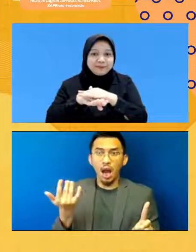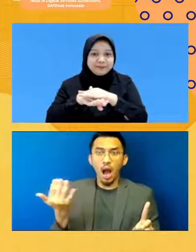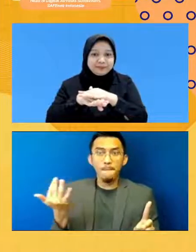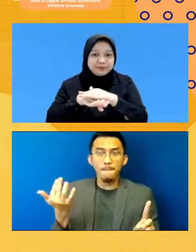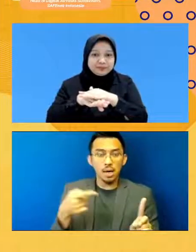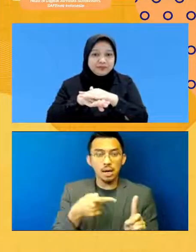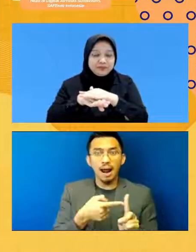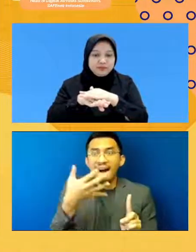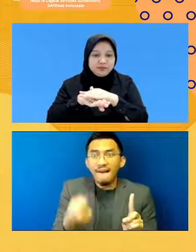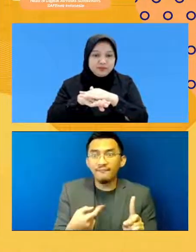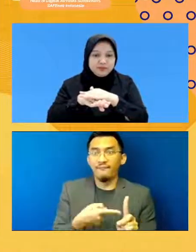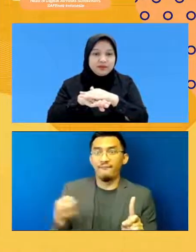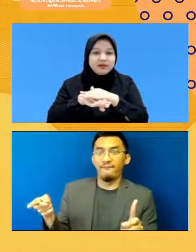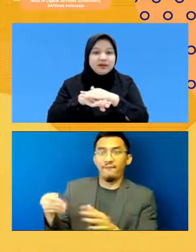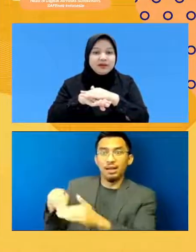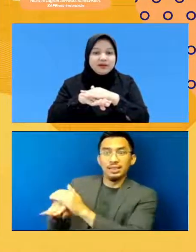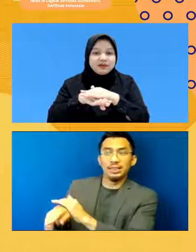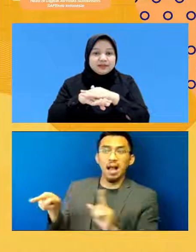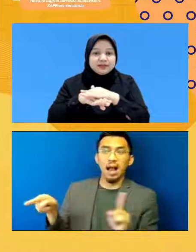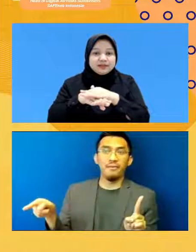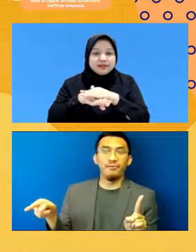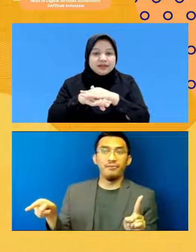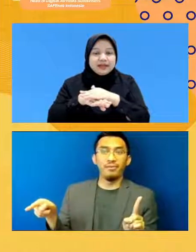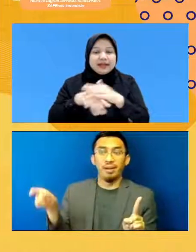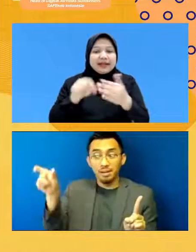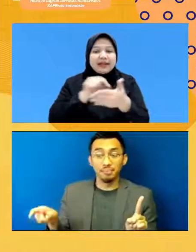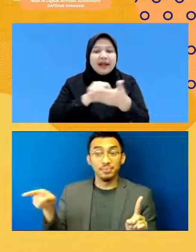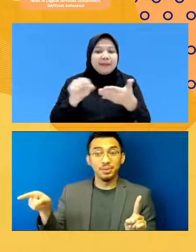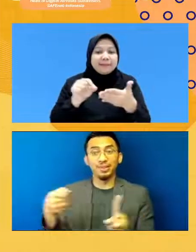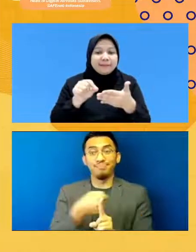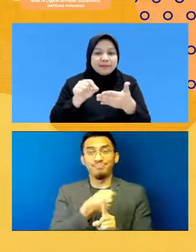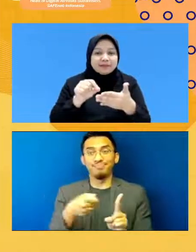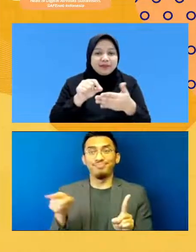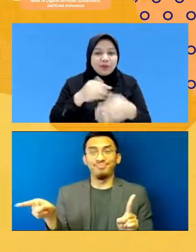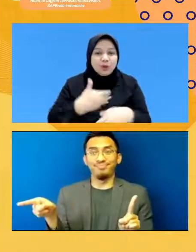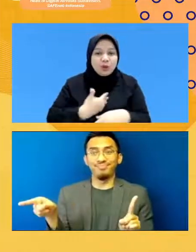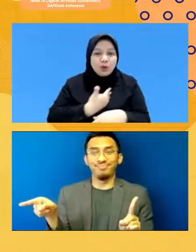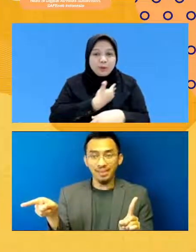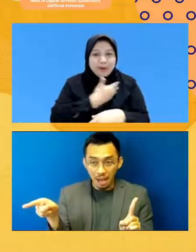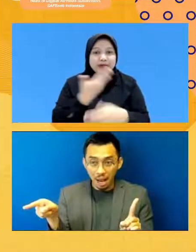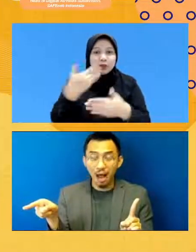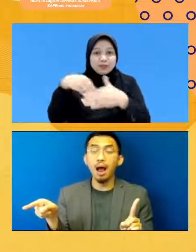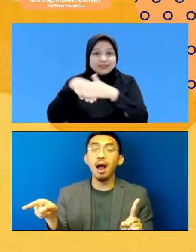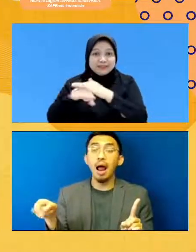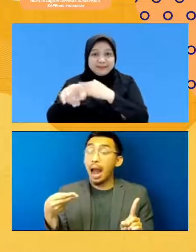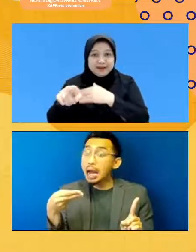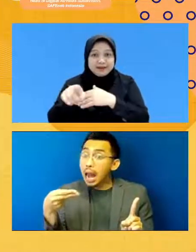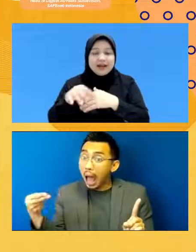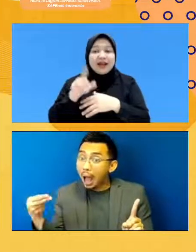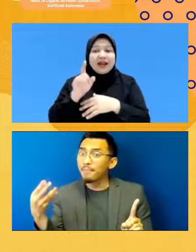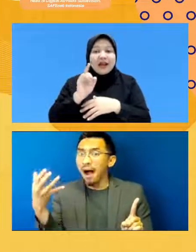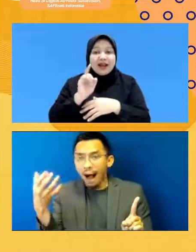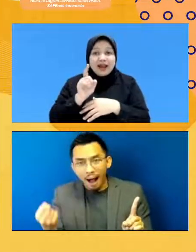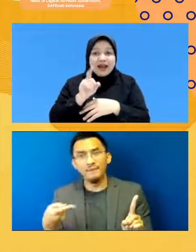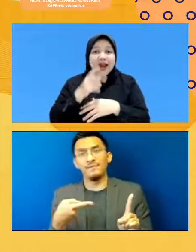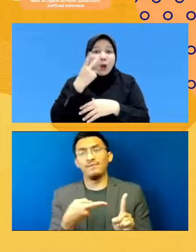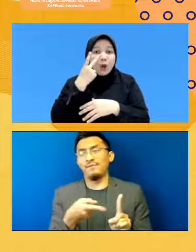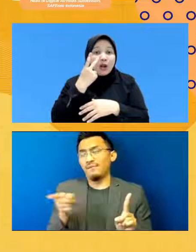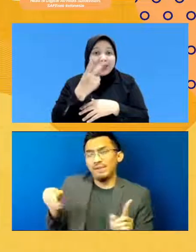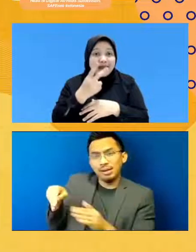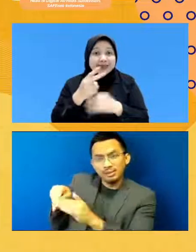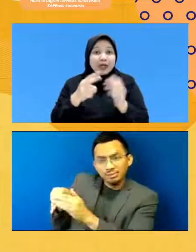that. So when some person try to look at that person's phone number in Get